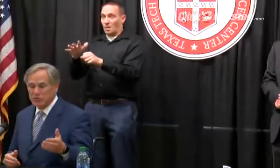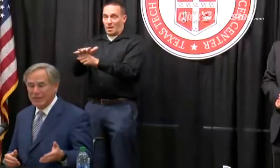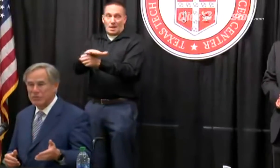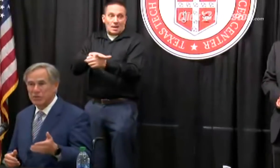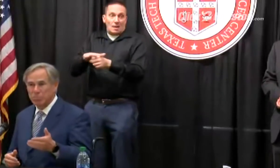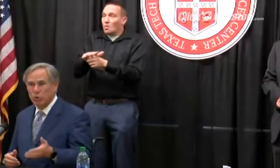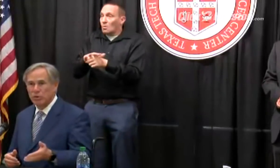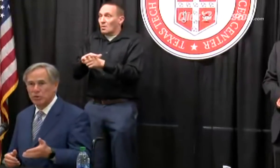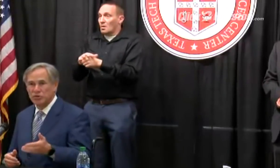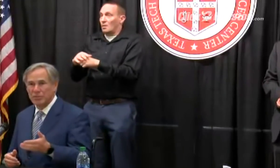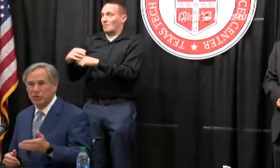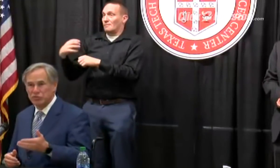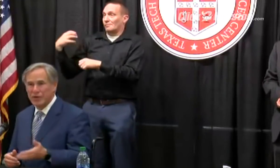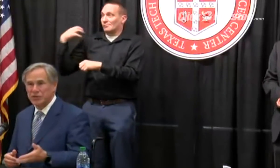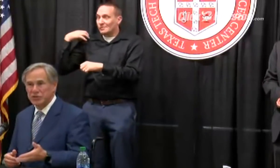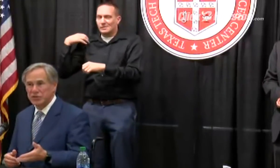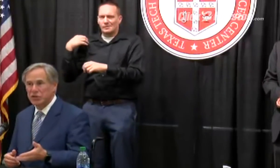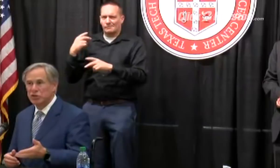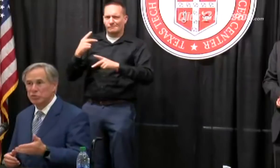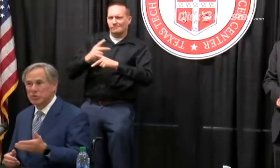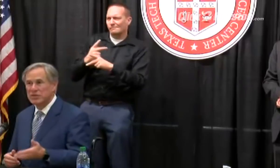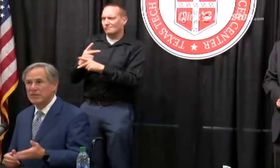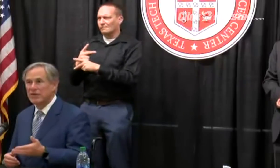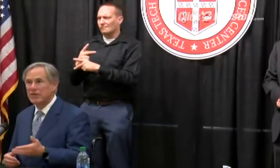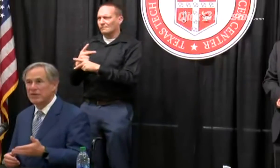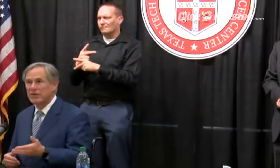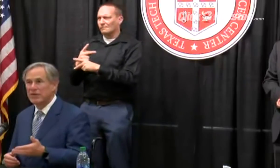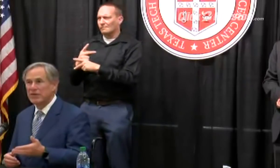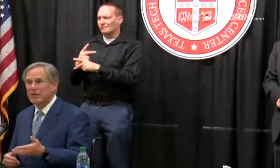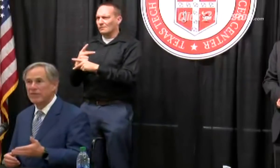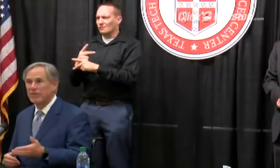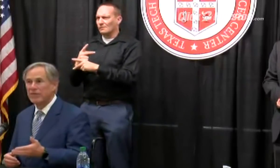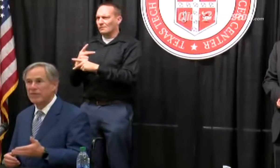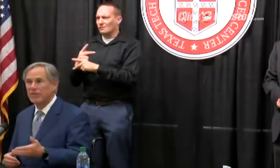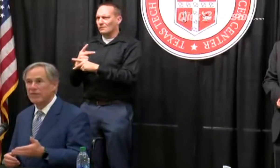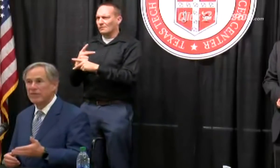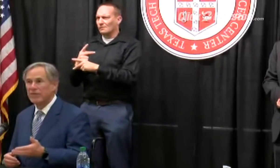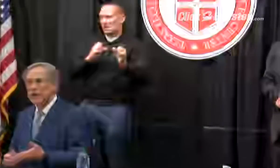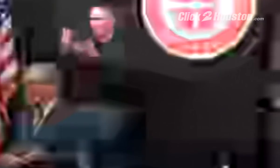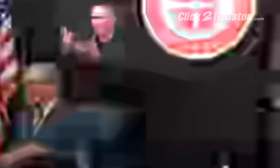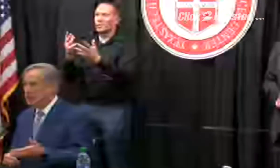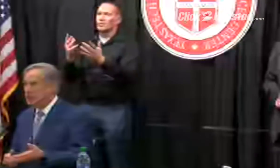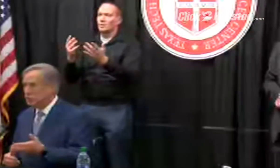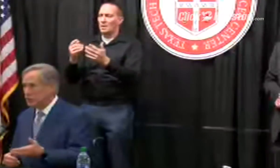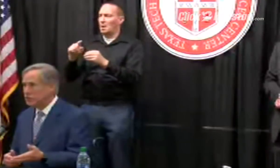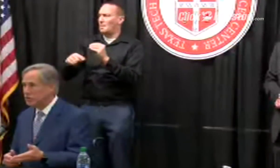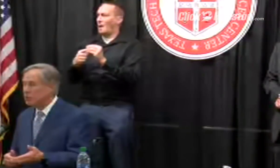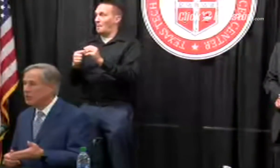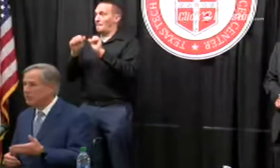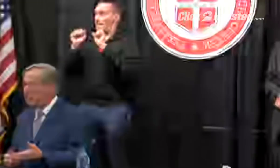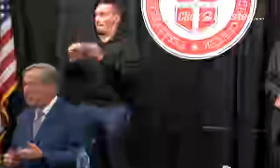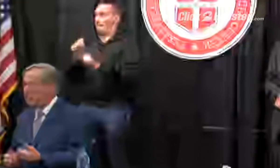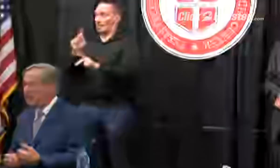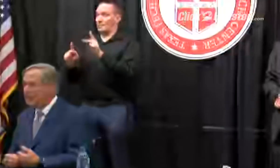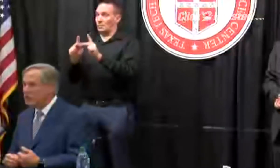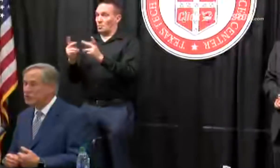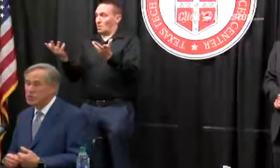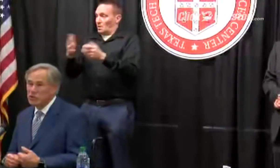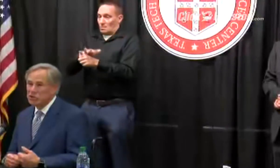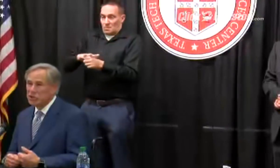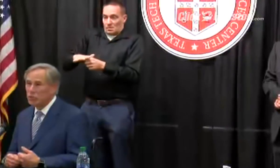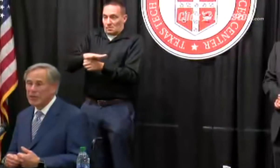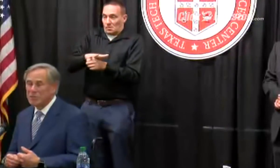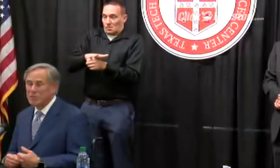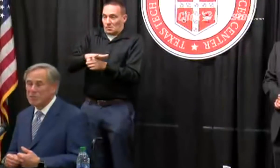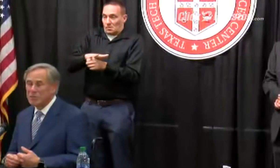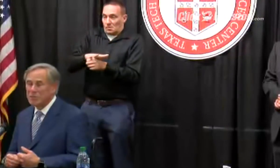to establish a portal or some other strategy to receive information about possible candidates in this region for this medication